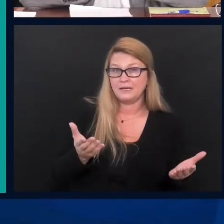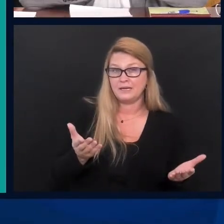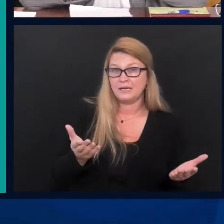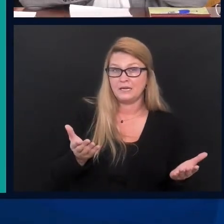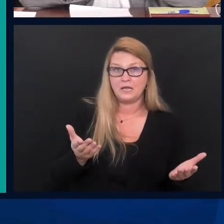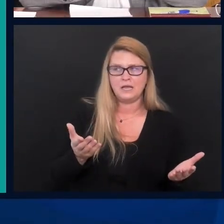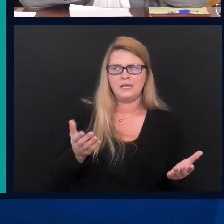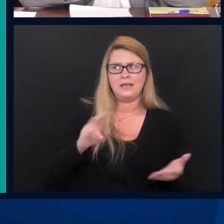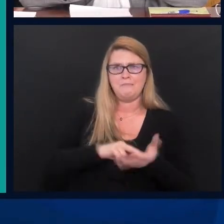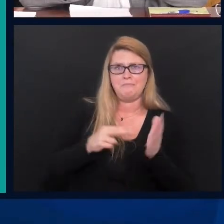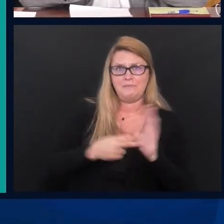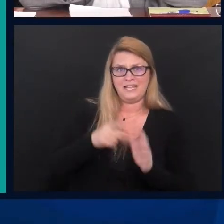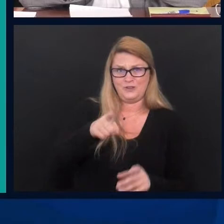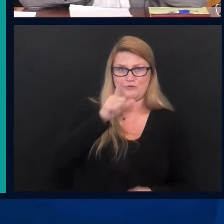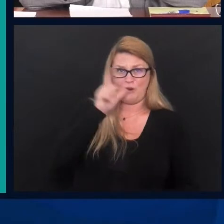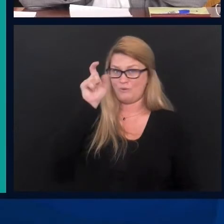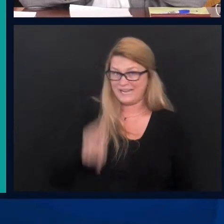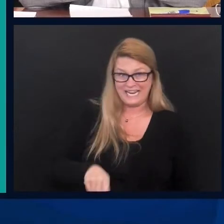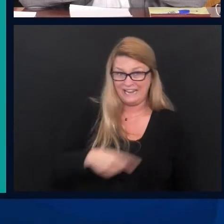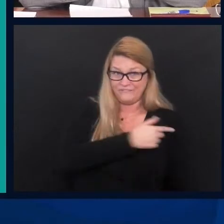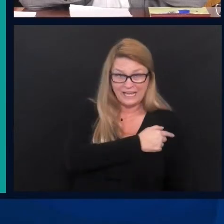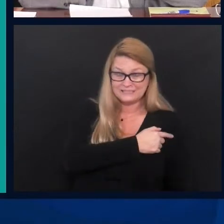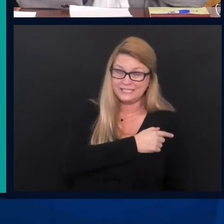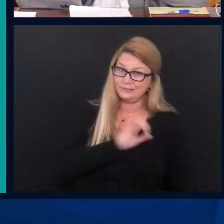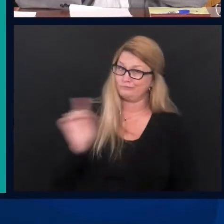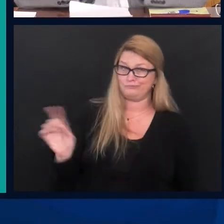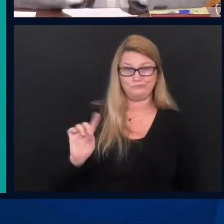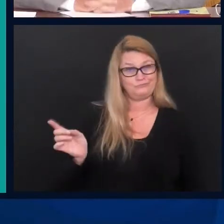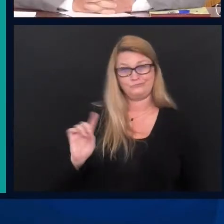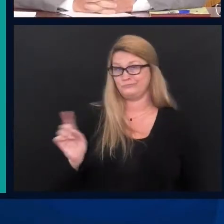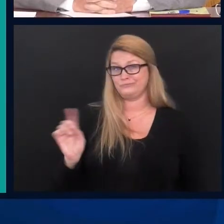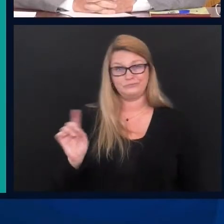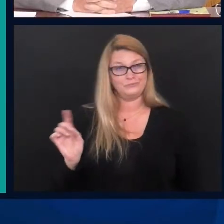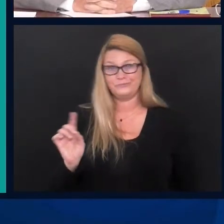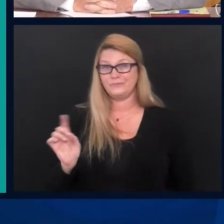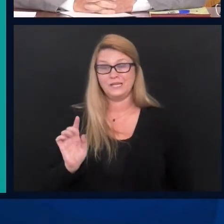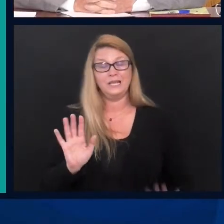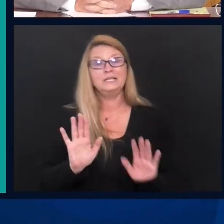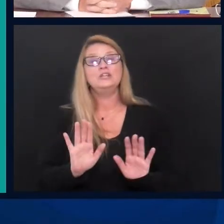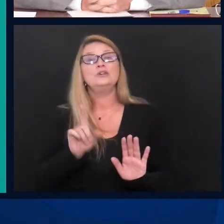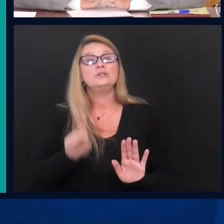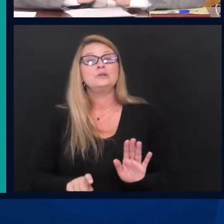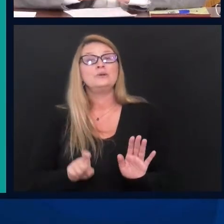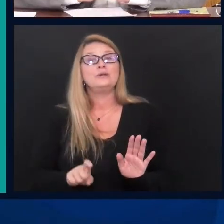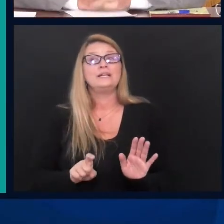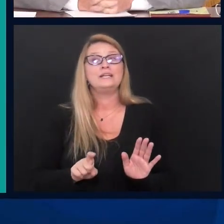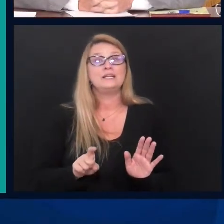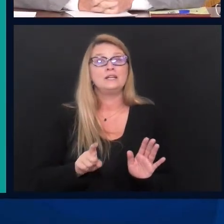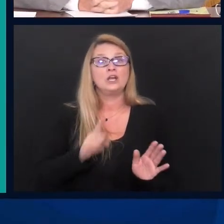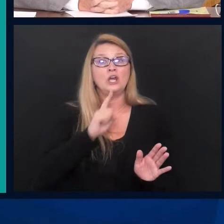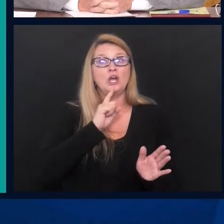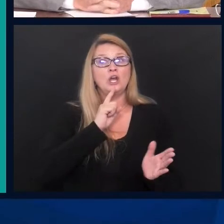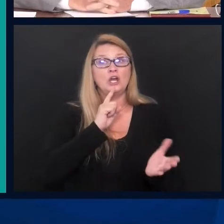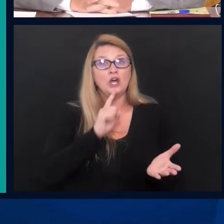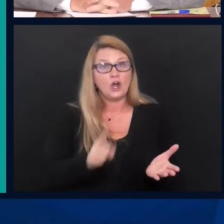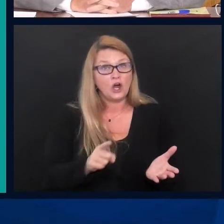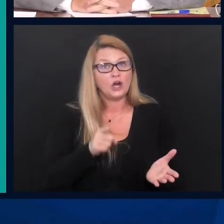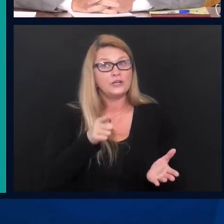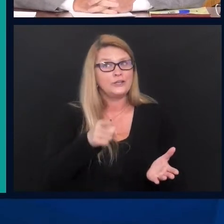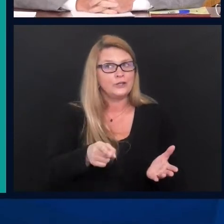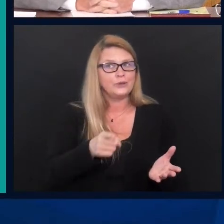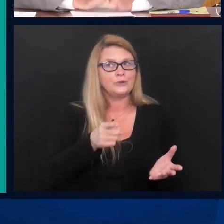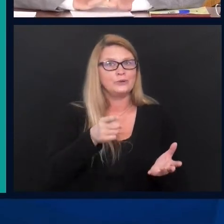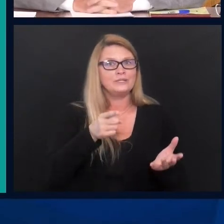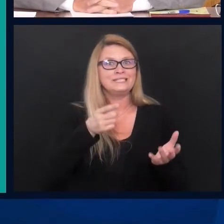going to take the vaccine. You know, if you're thinking that way, just think about just this. I mean, are you still